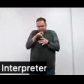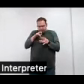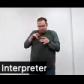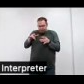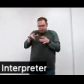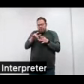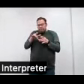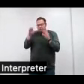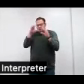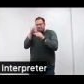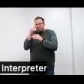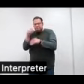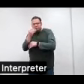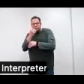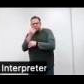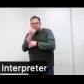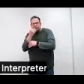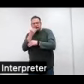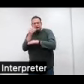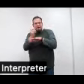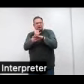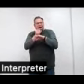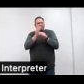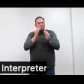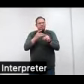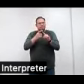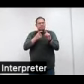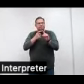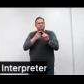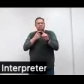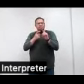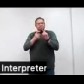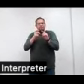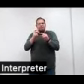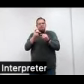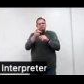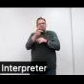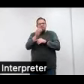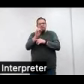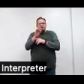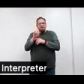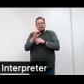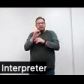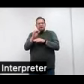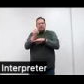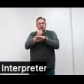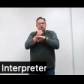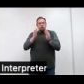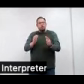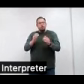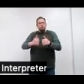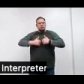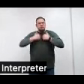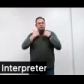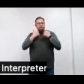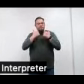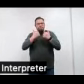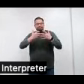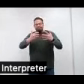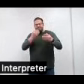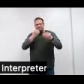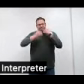food. You know, the islanders, people from the Pacific Islands and any islander, you live off of the land,